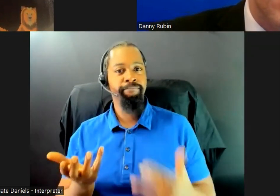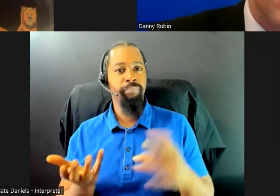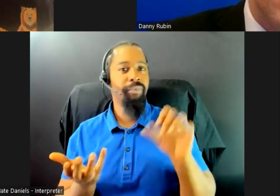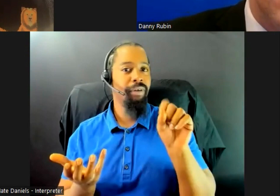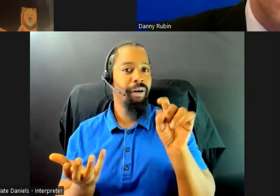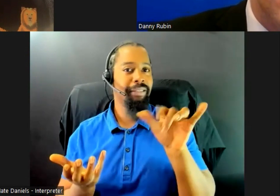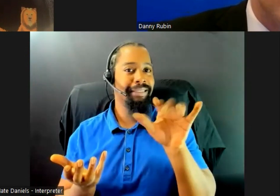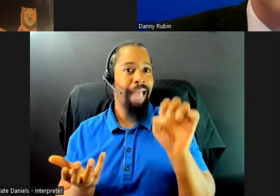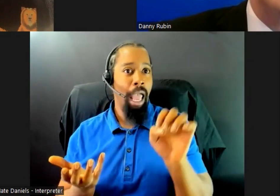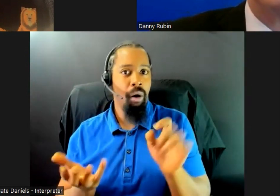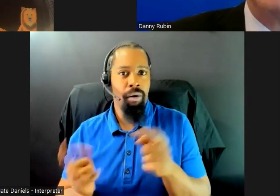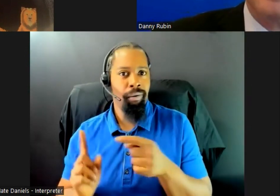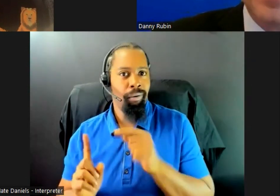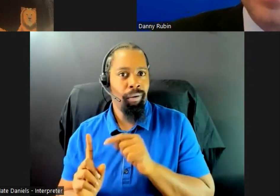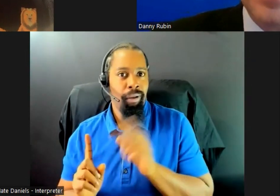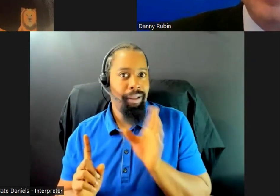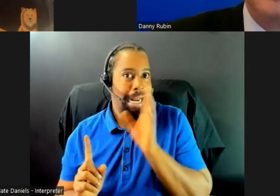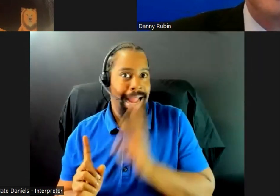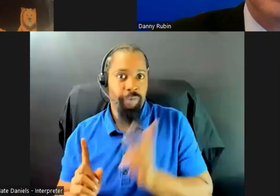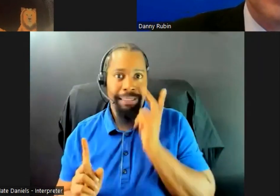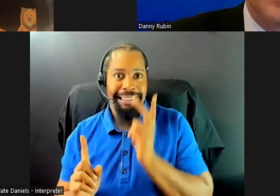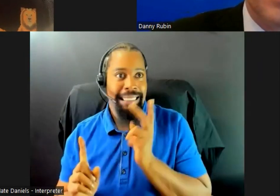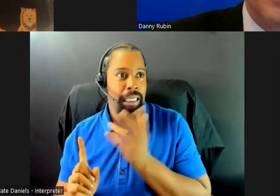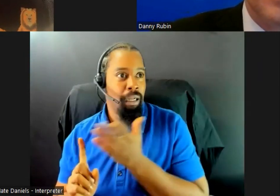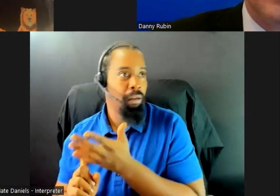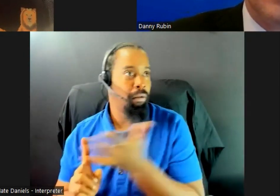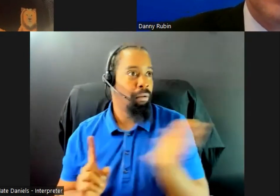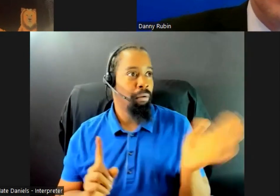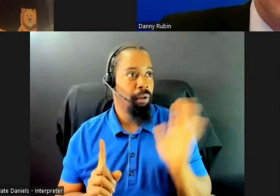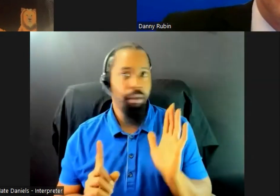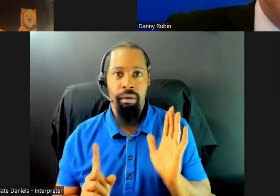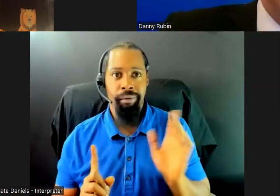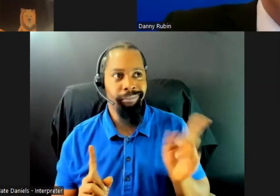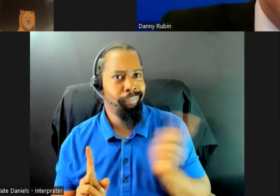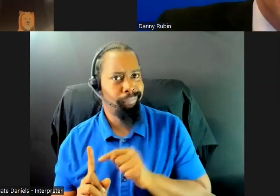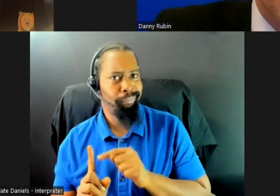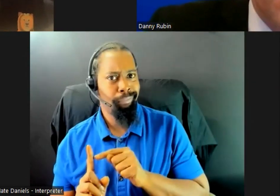even known, right, in the wedding world. So